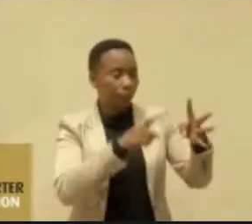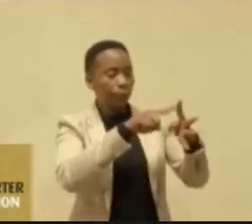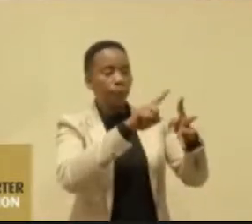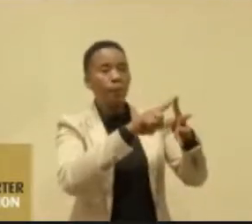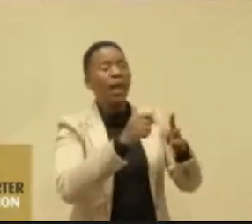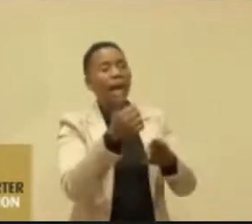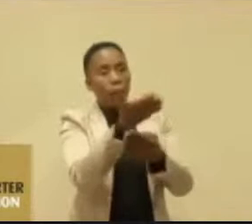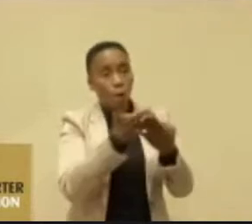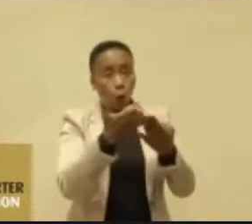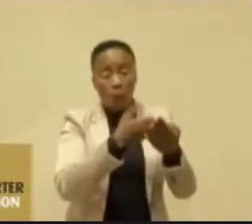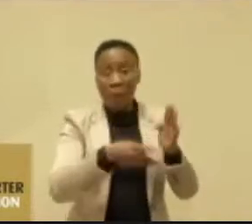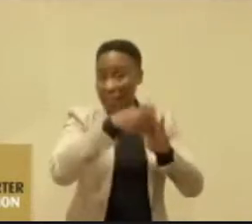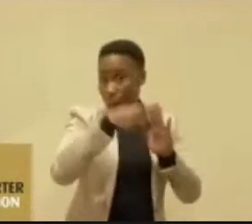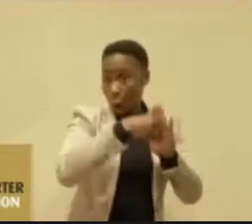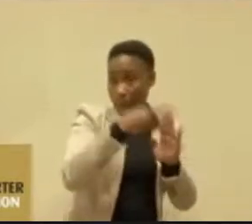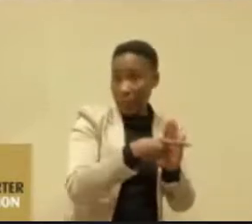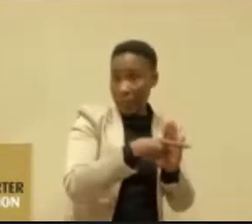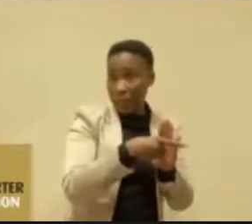um